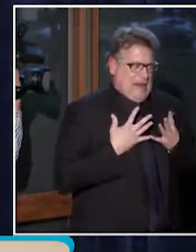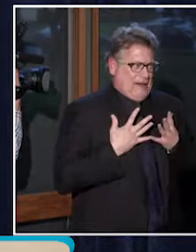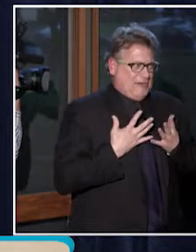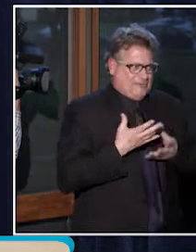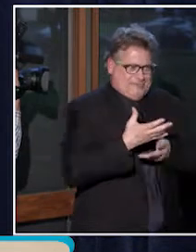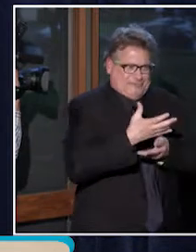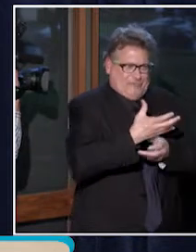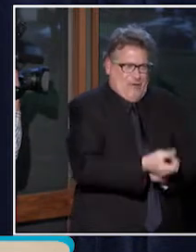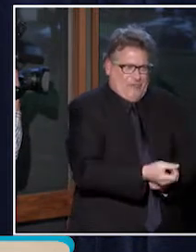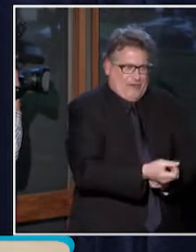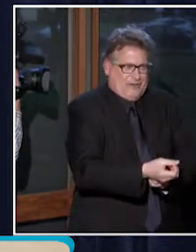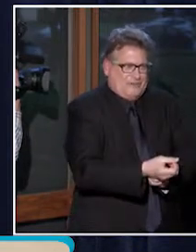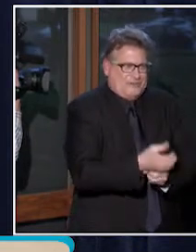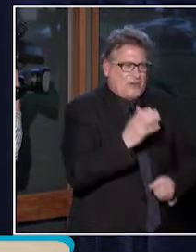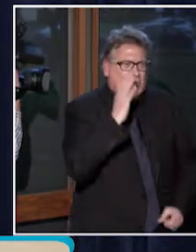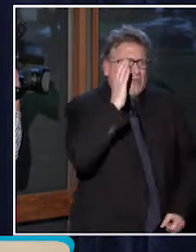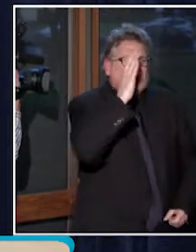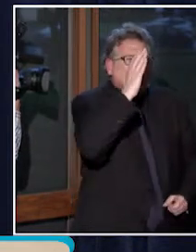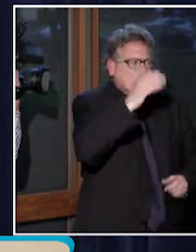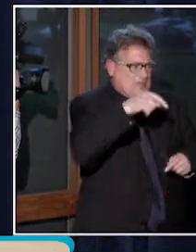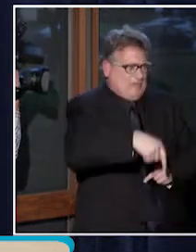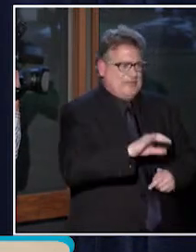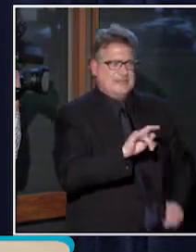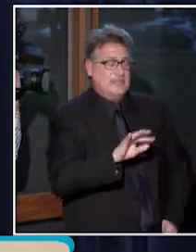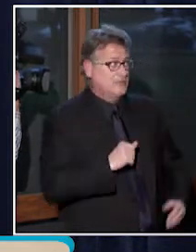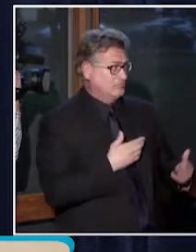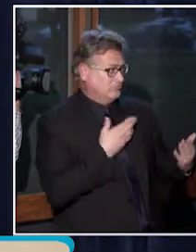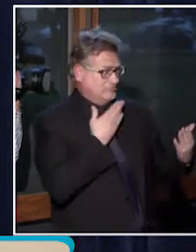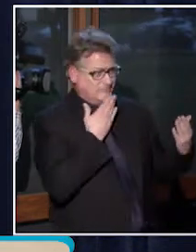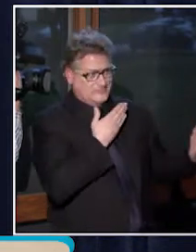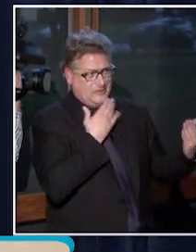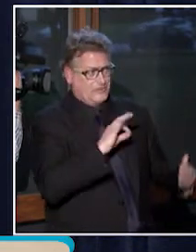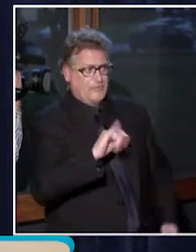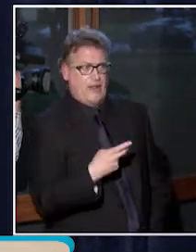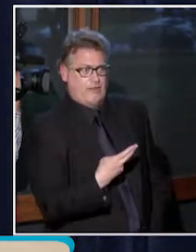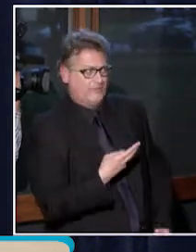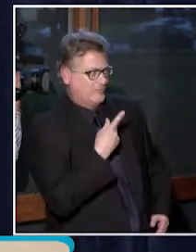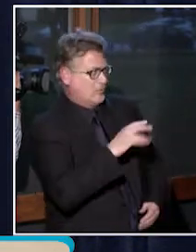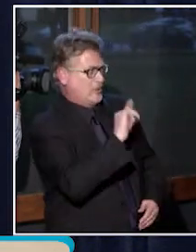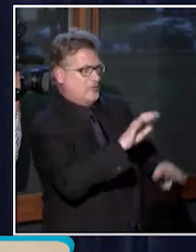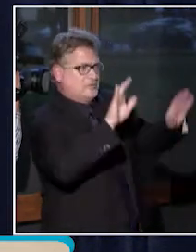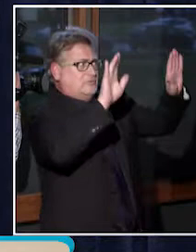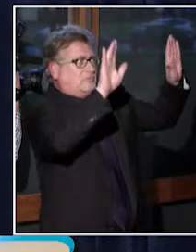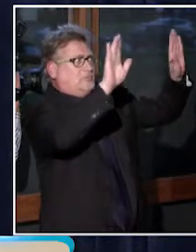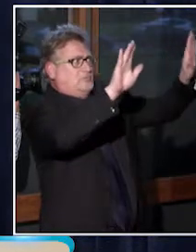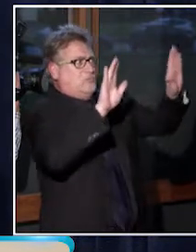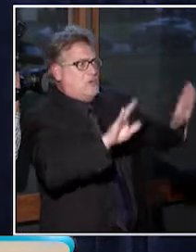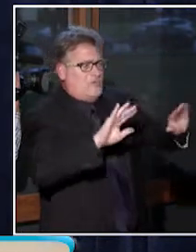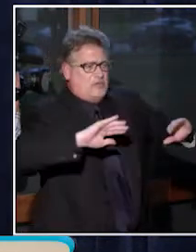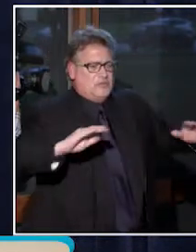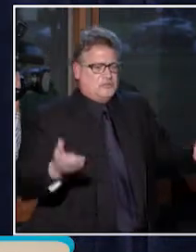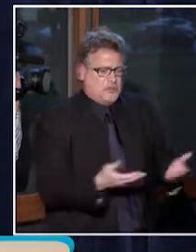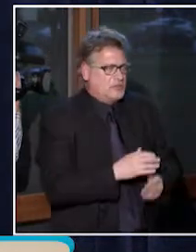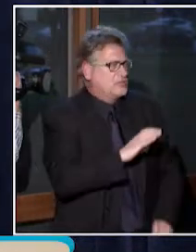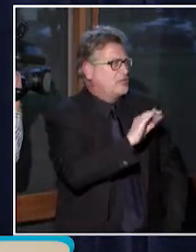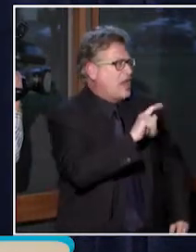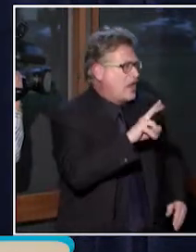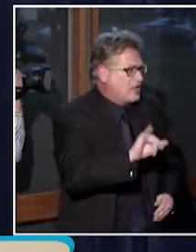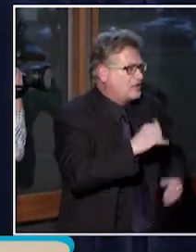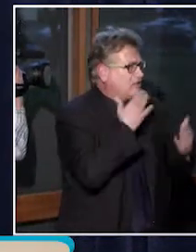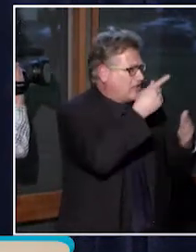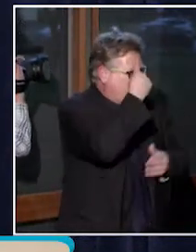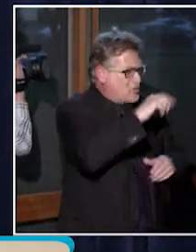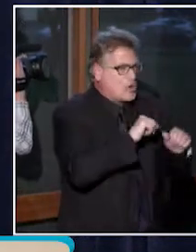confident in the future of this city. So thank you, Faith, for that tremendous introduction. Kelly, thank you for